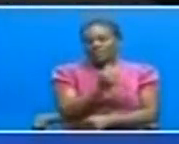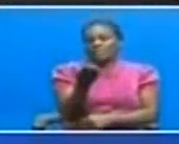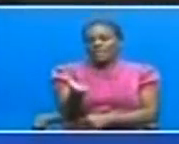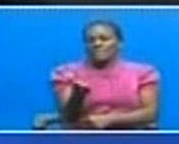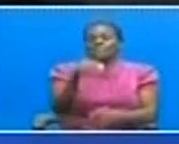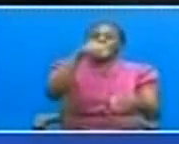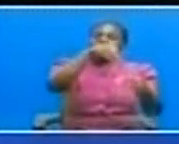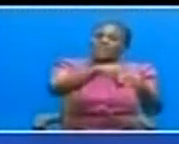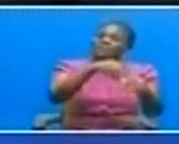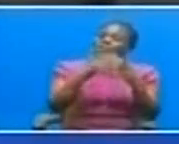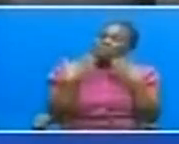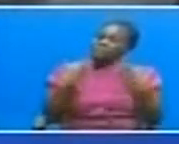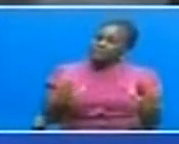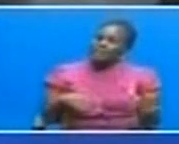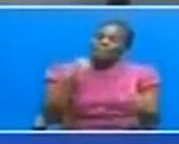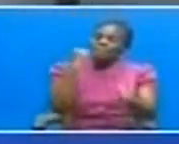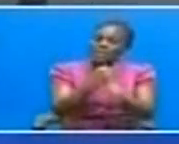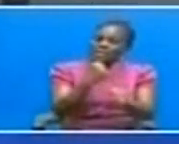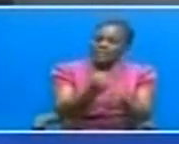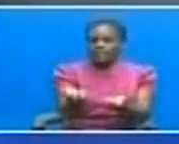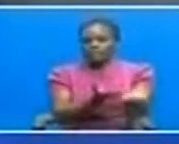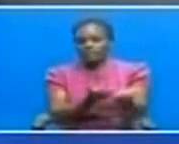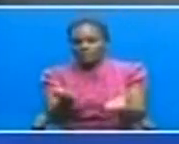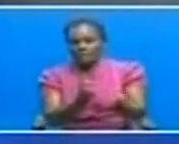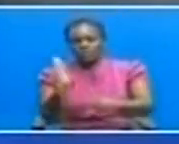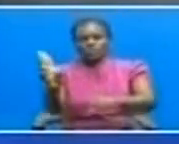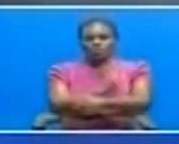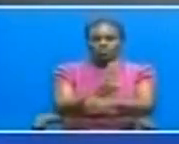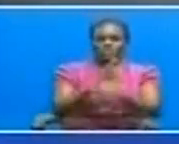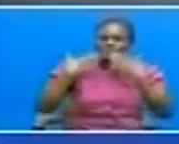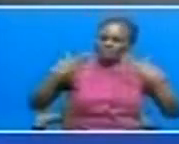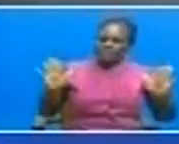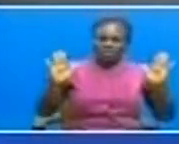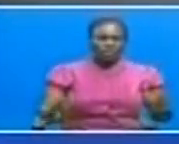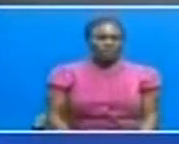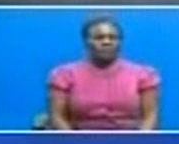is investment, making, selling, spending.